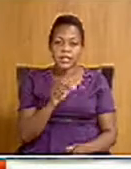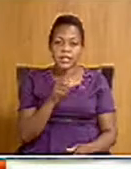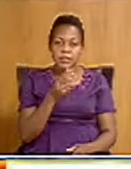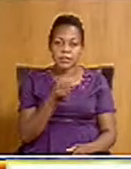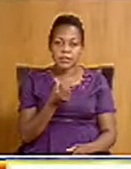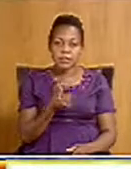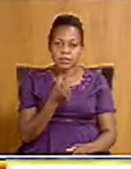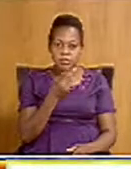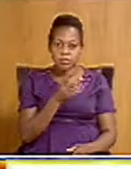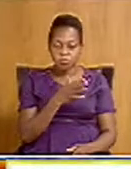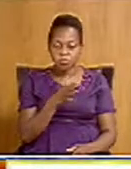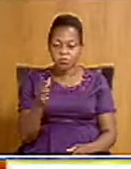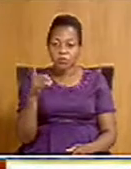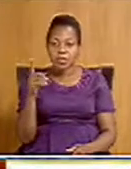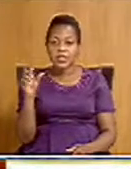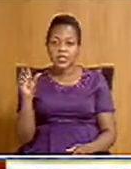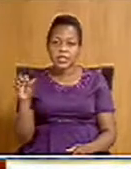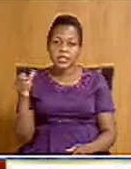and 1966.